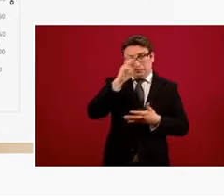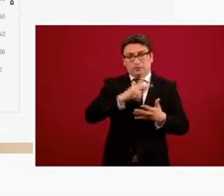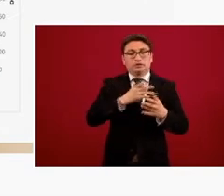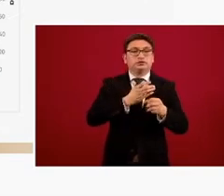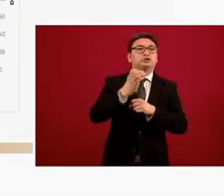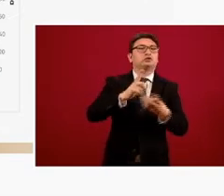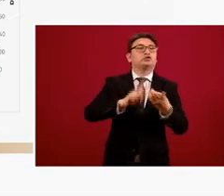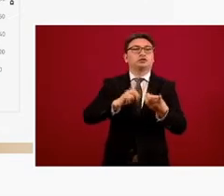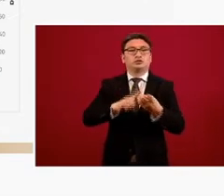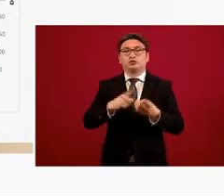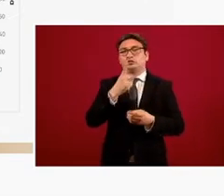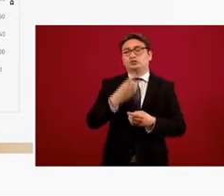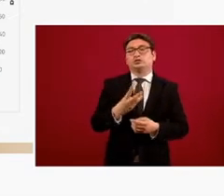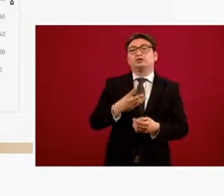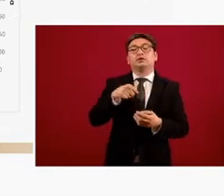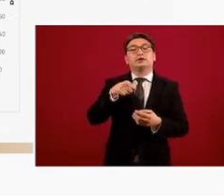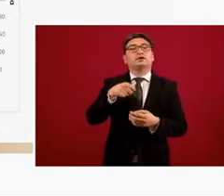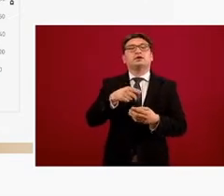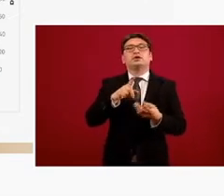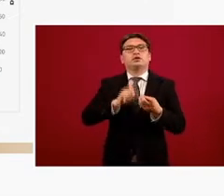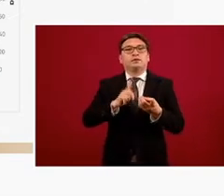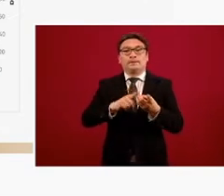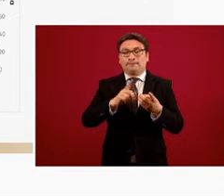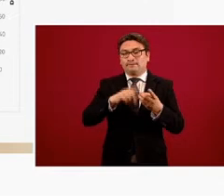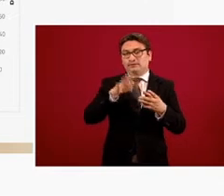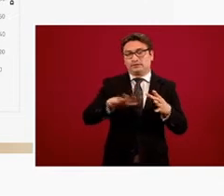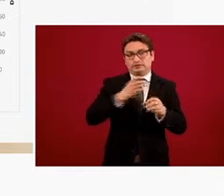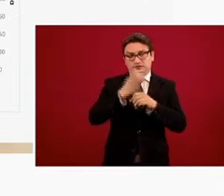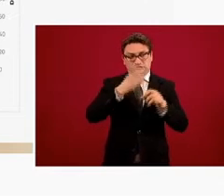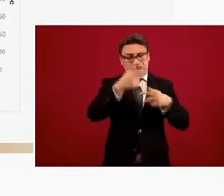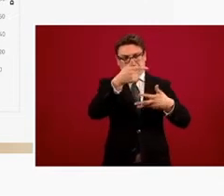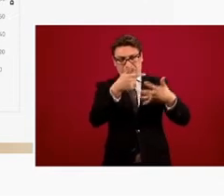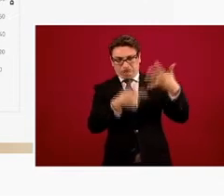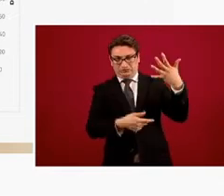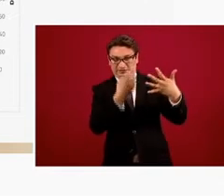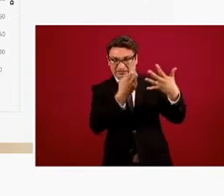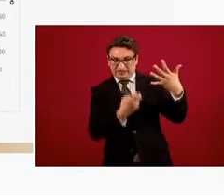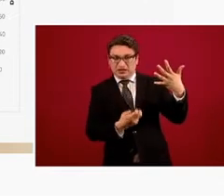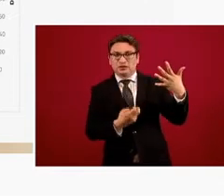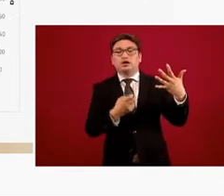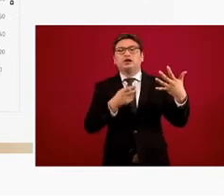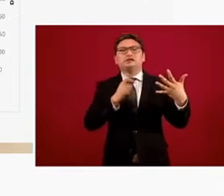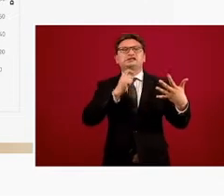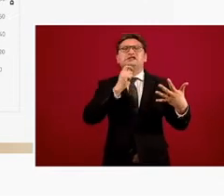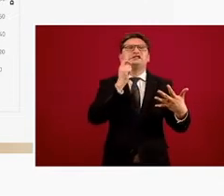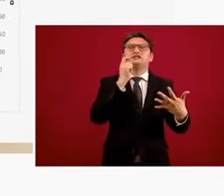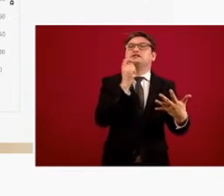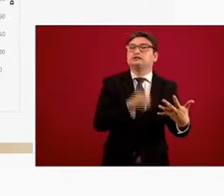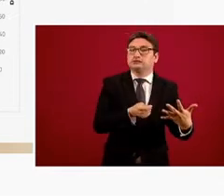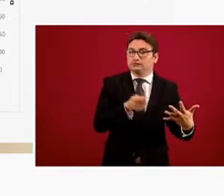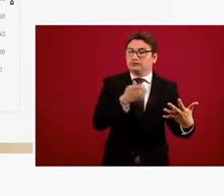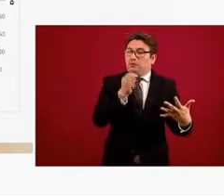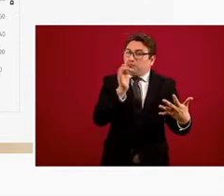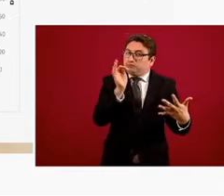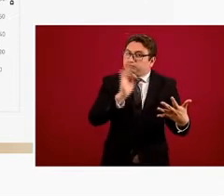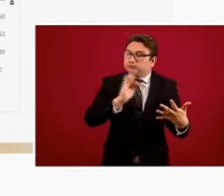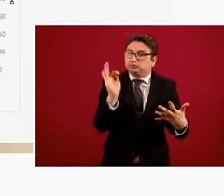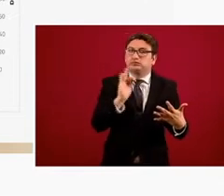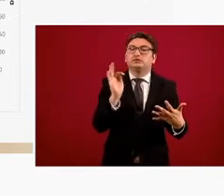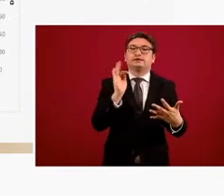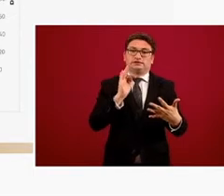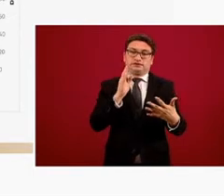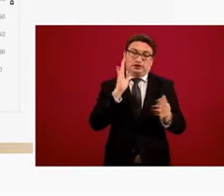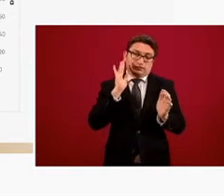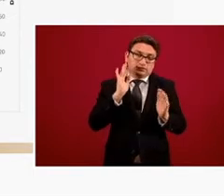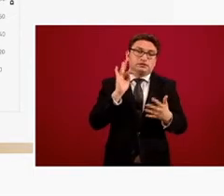here we can, for example, we see some states have a very high fatality rate and some other has a lower fatality